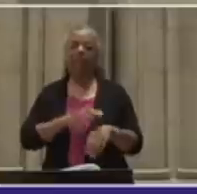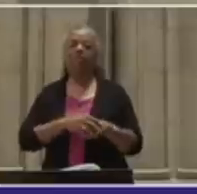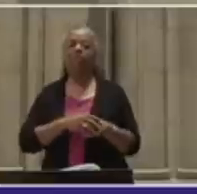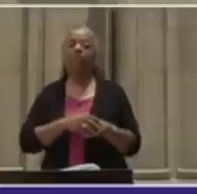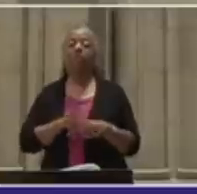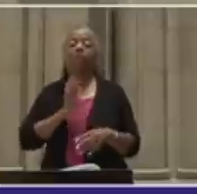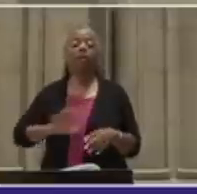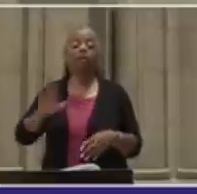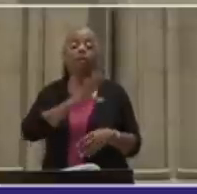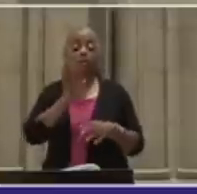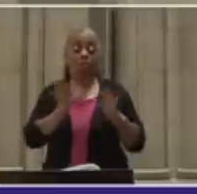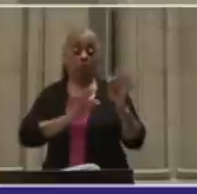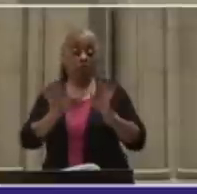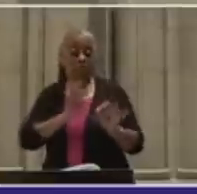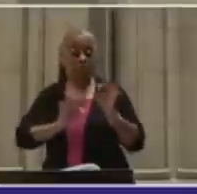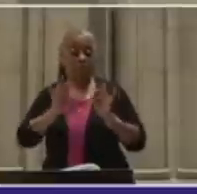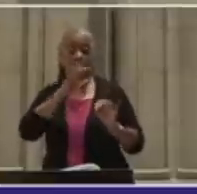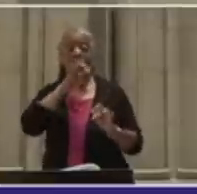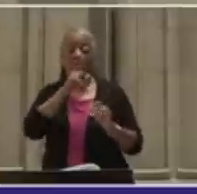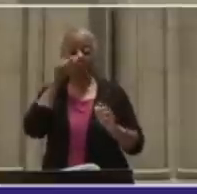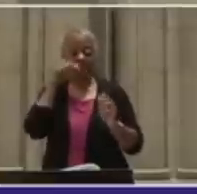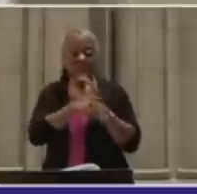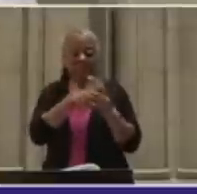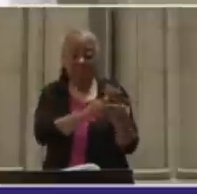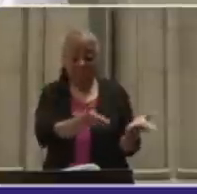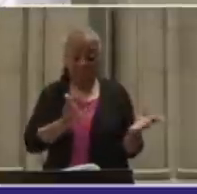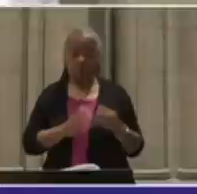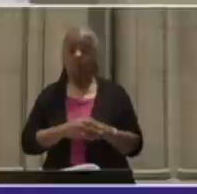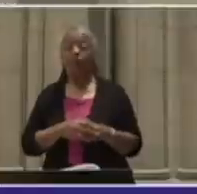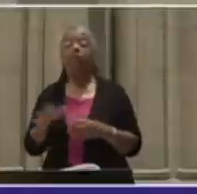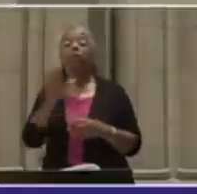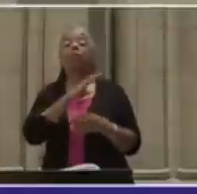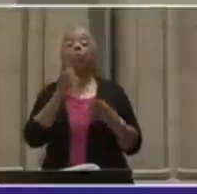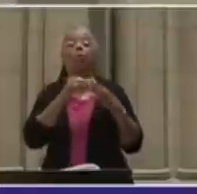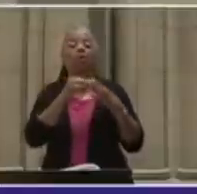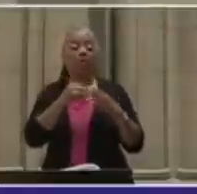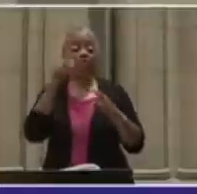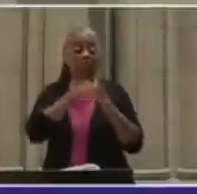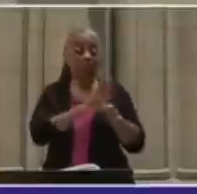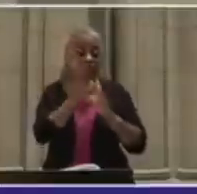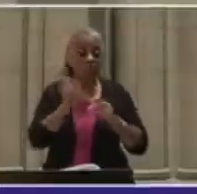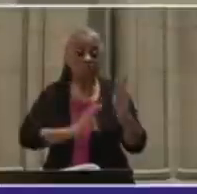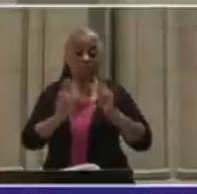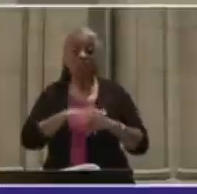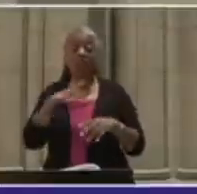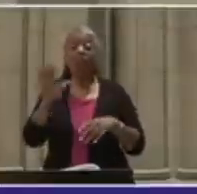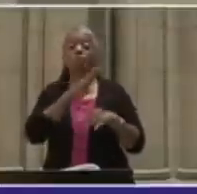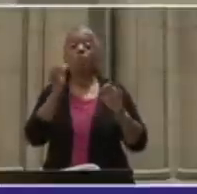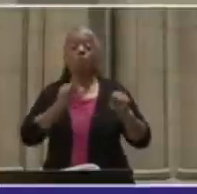your choices are killing you. Your leadership is killing your people and your